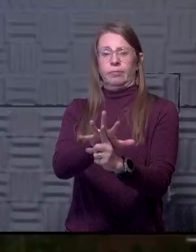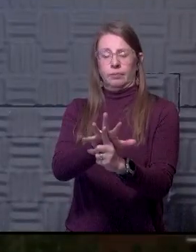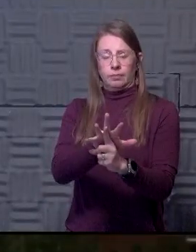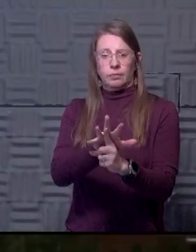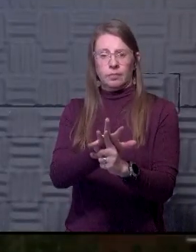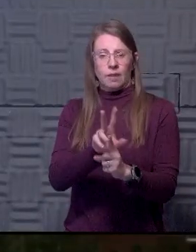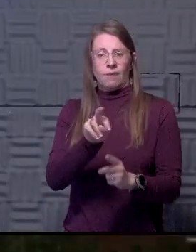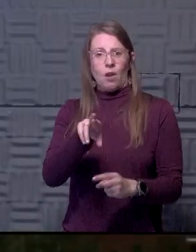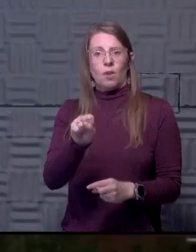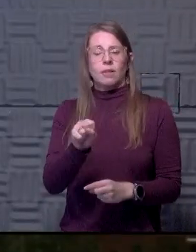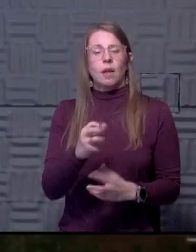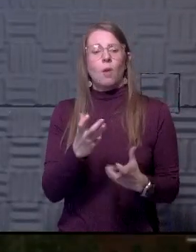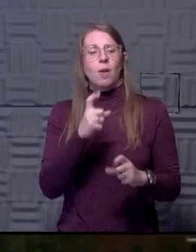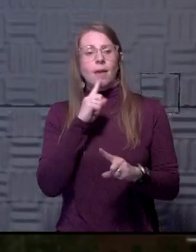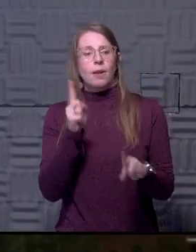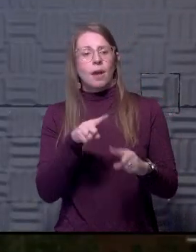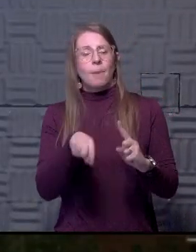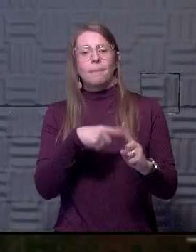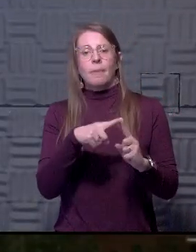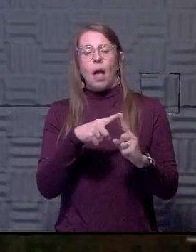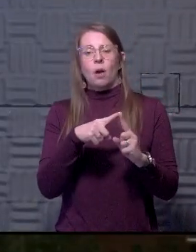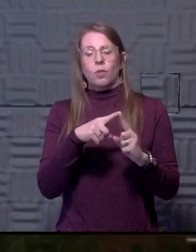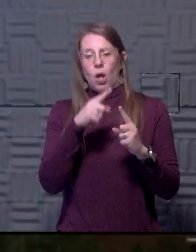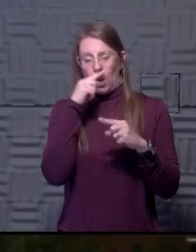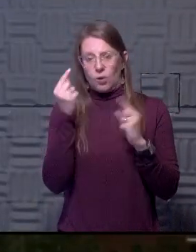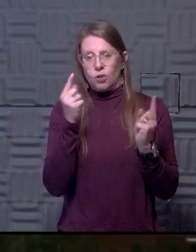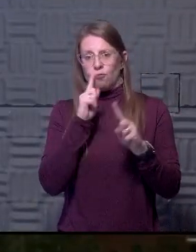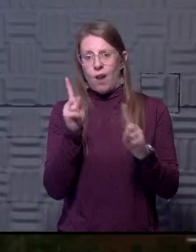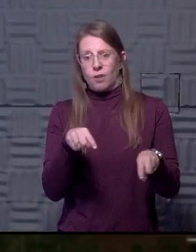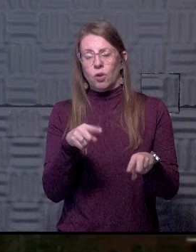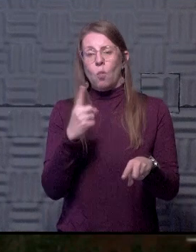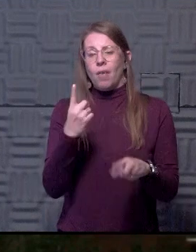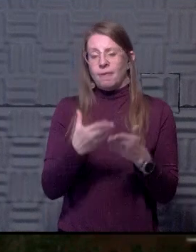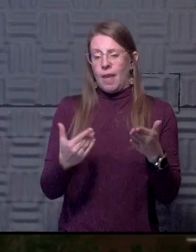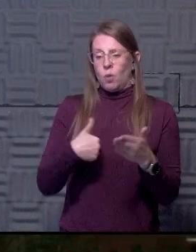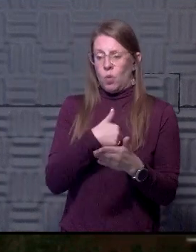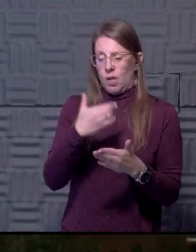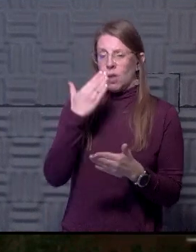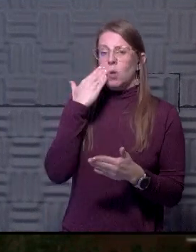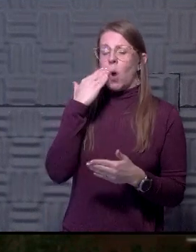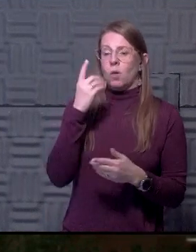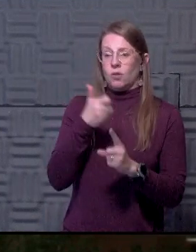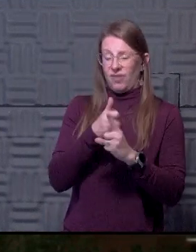want to answer something about the allergic reactions. Please. The one thing we do know that you could